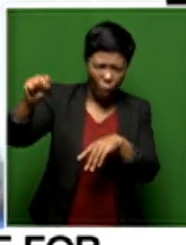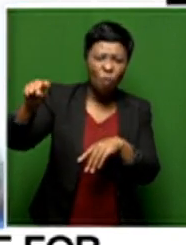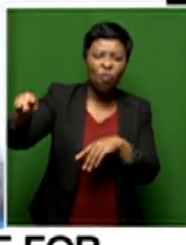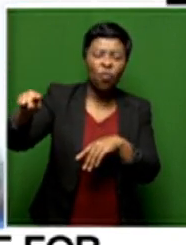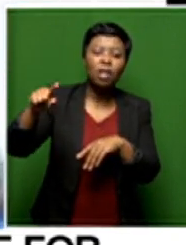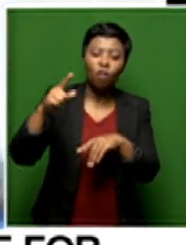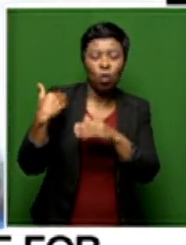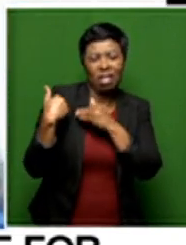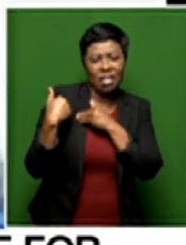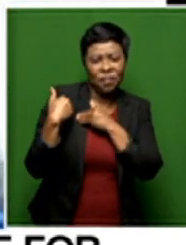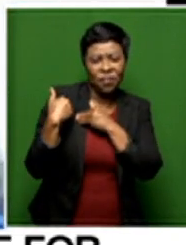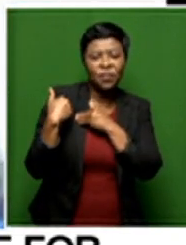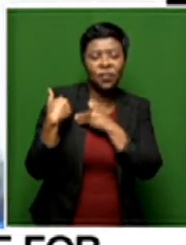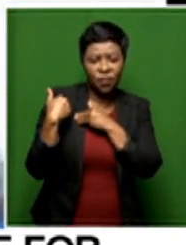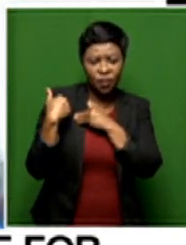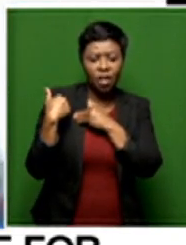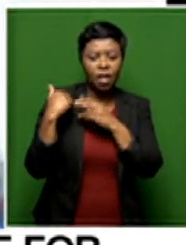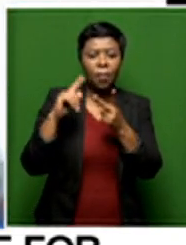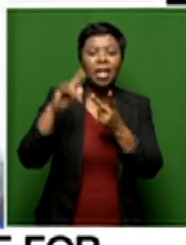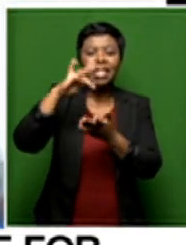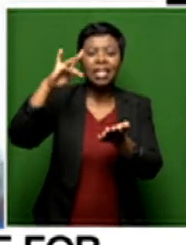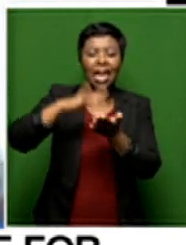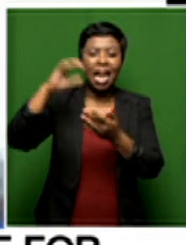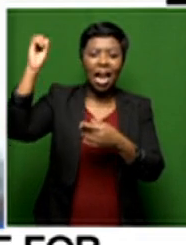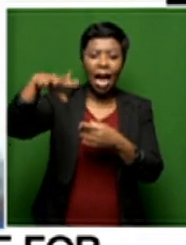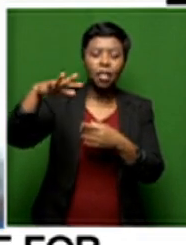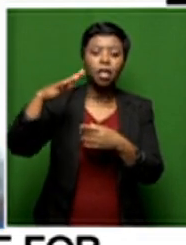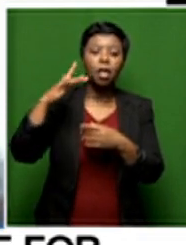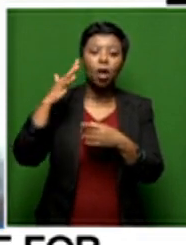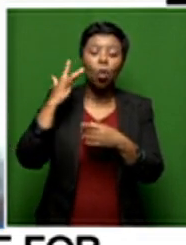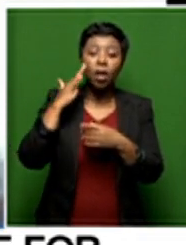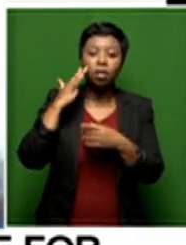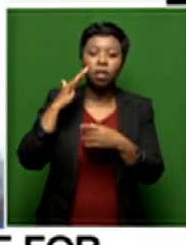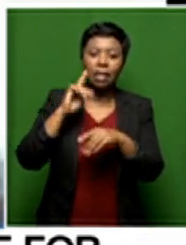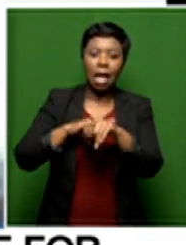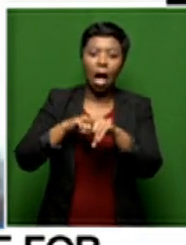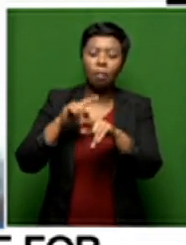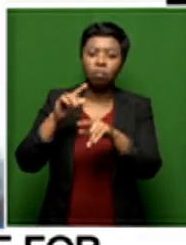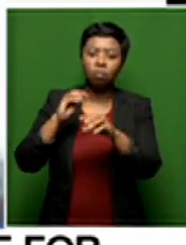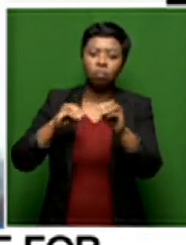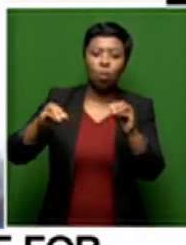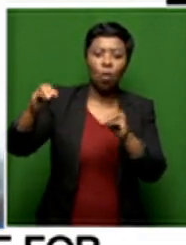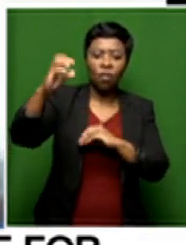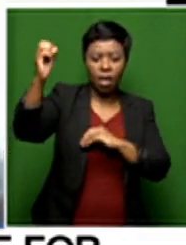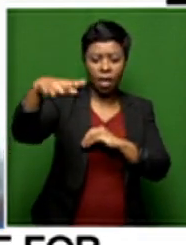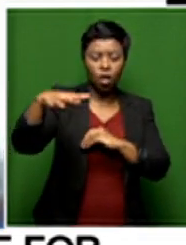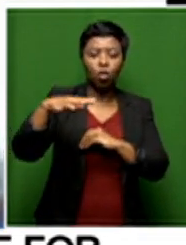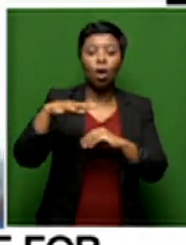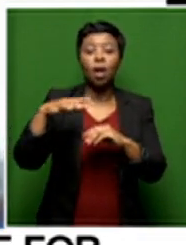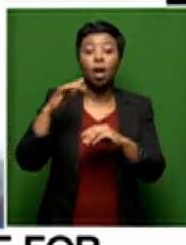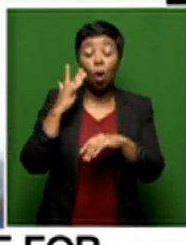for safety, switch to motion sensor lights. So they only come on when there's motion. And so the rest of the time